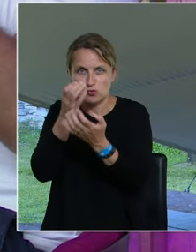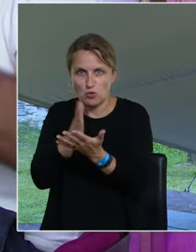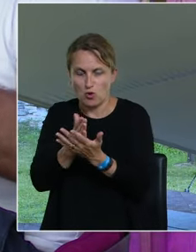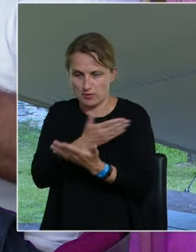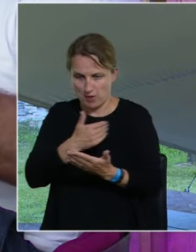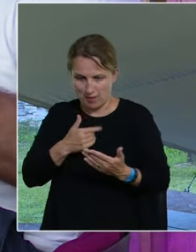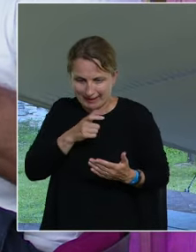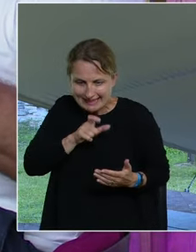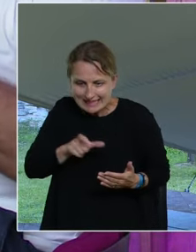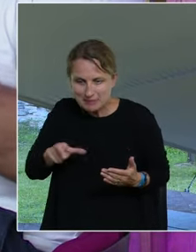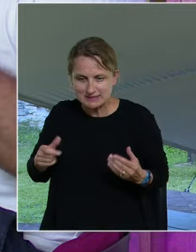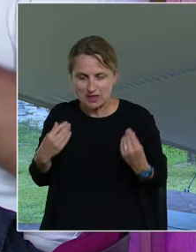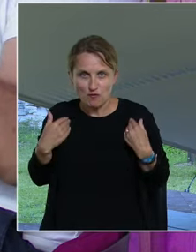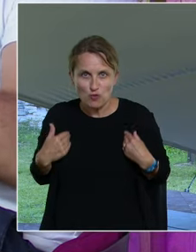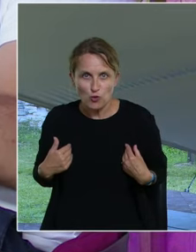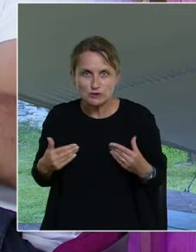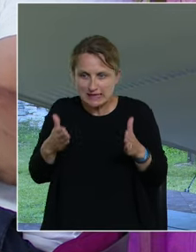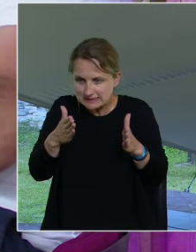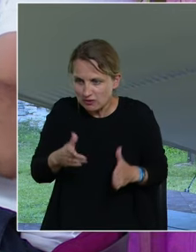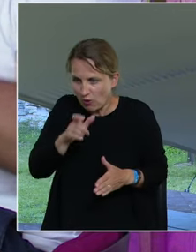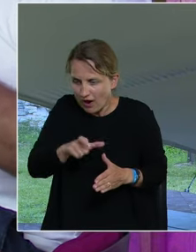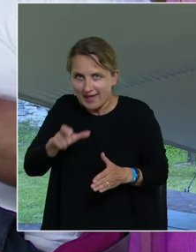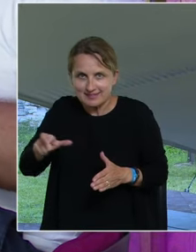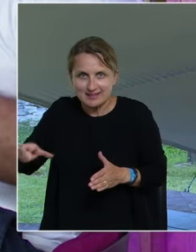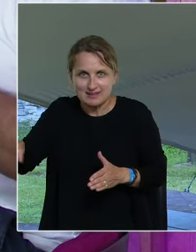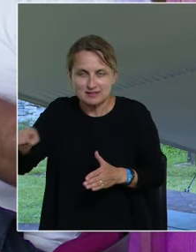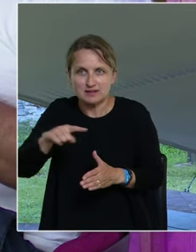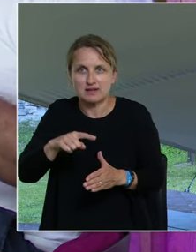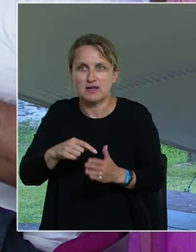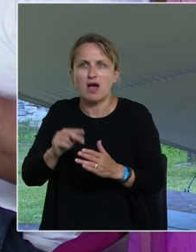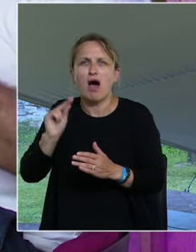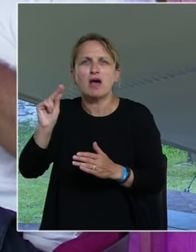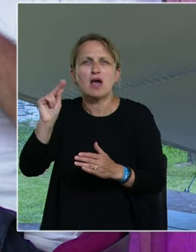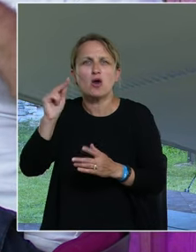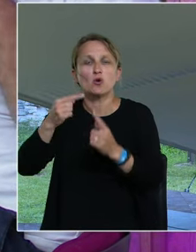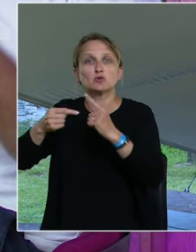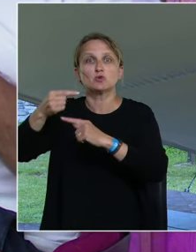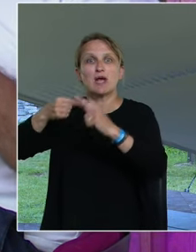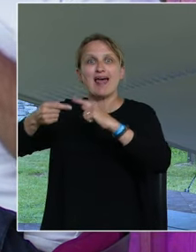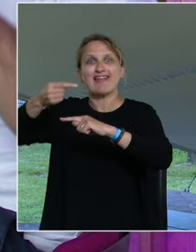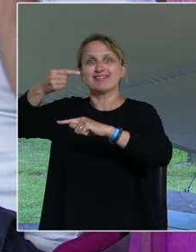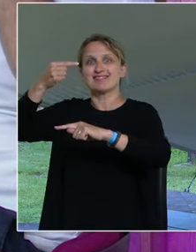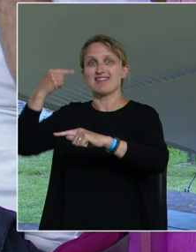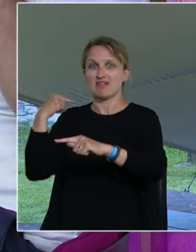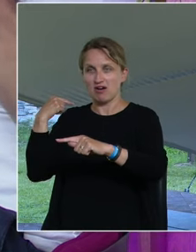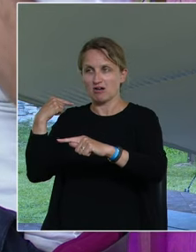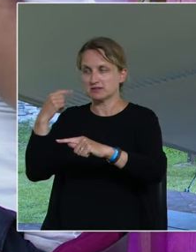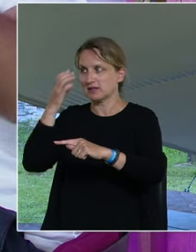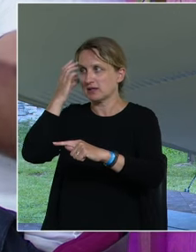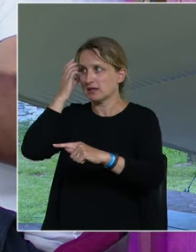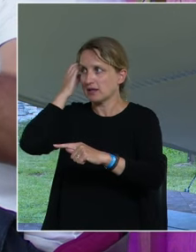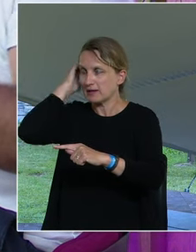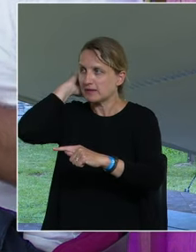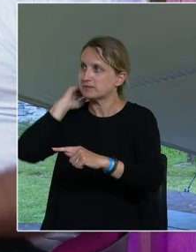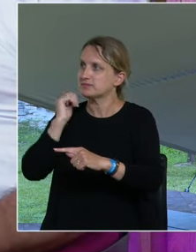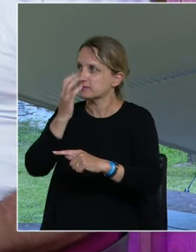you know, in the digital world you need as well. And then it's a recognition. But historically, if you go back, it wasn't like the production comes. There was something called art